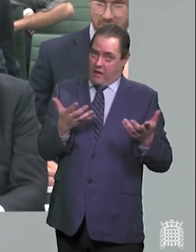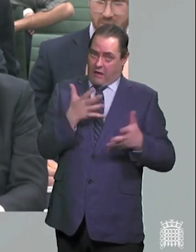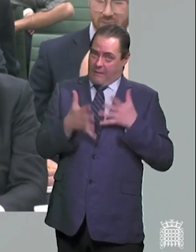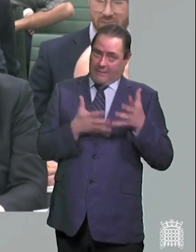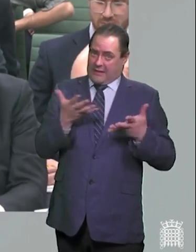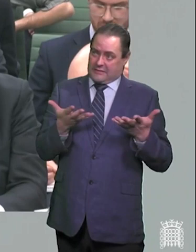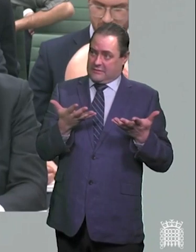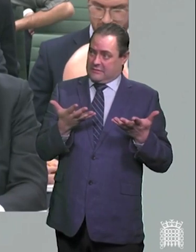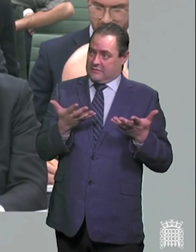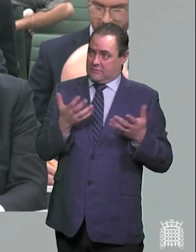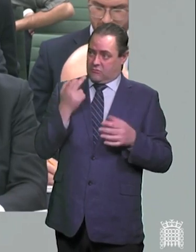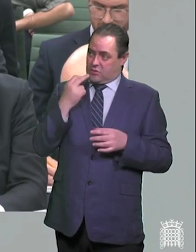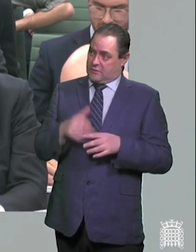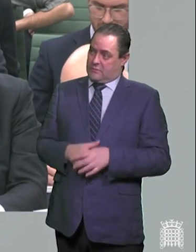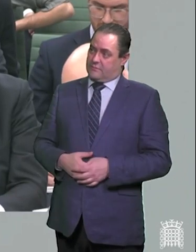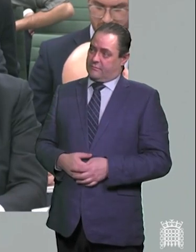government to be carried on.